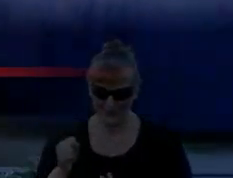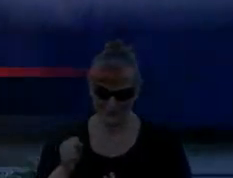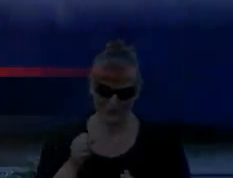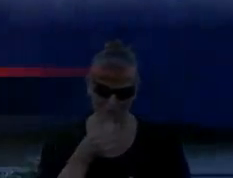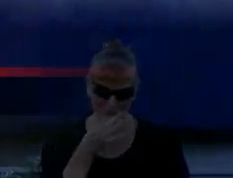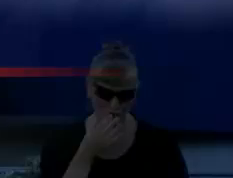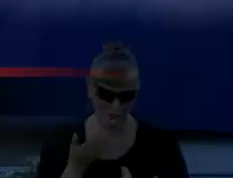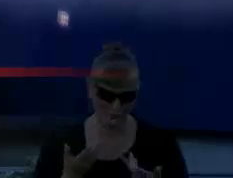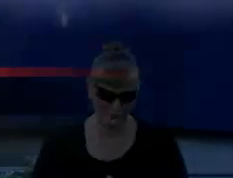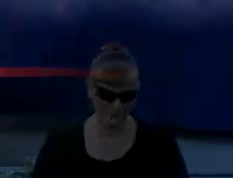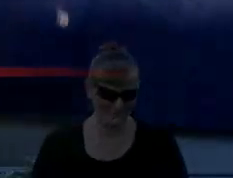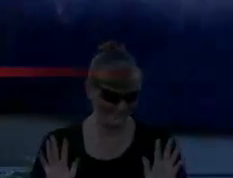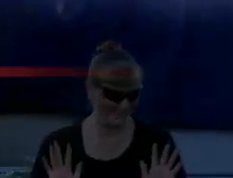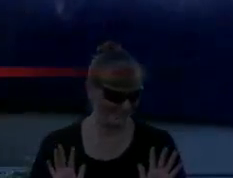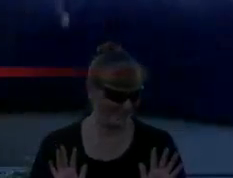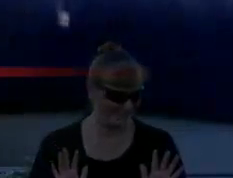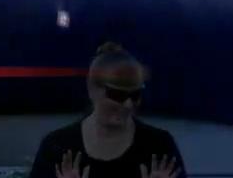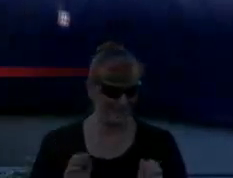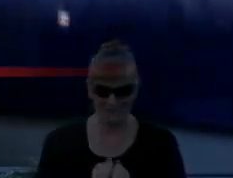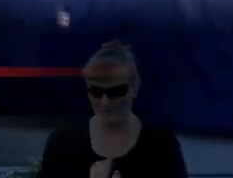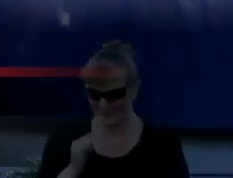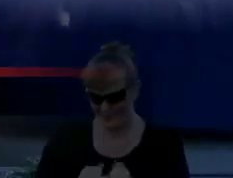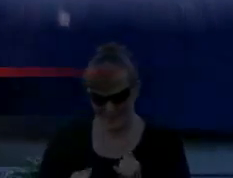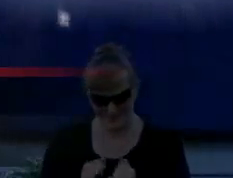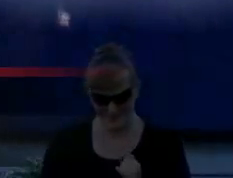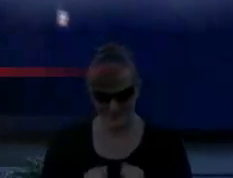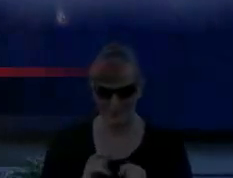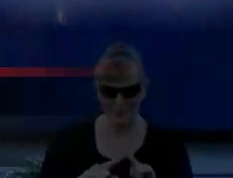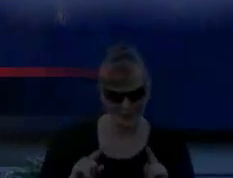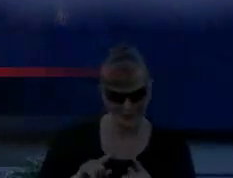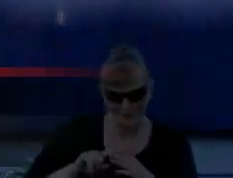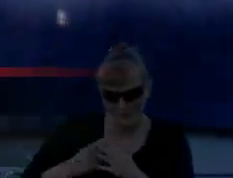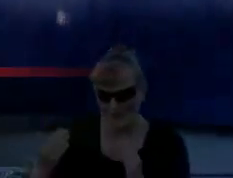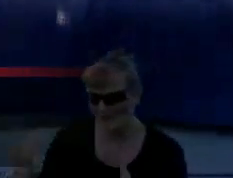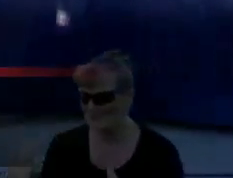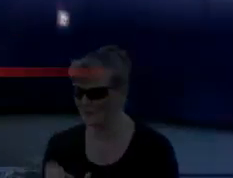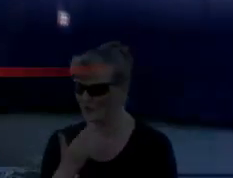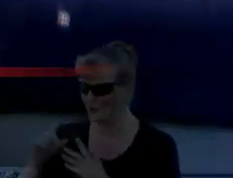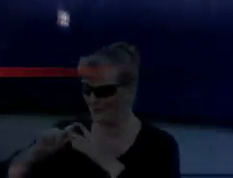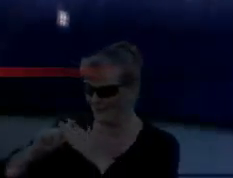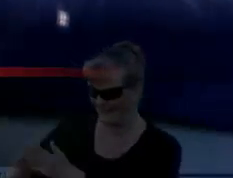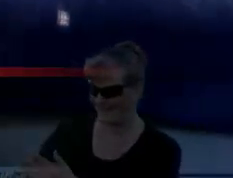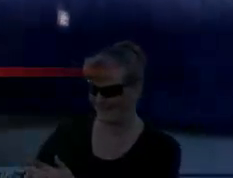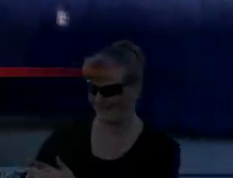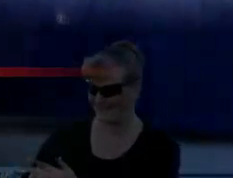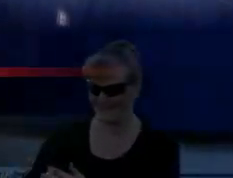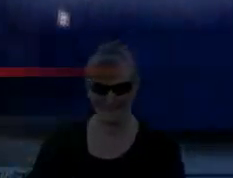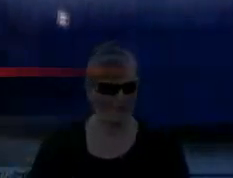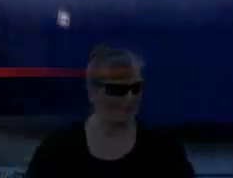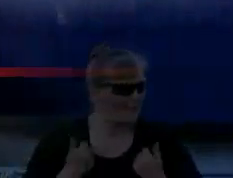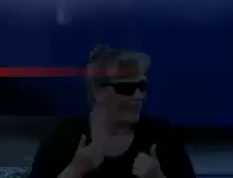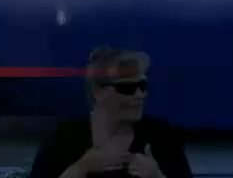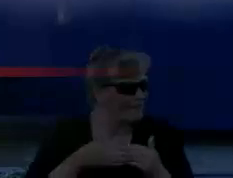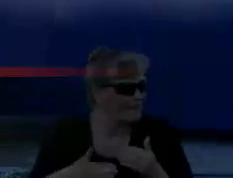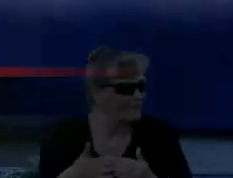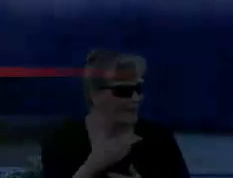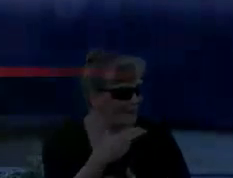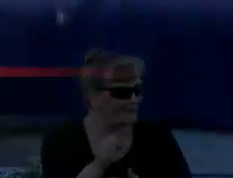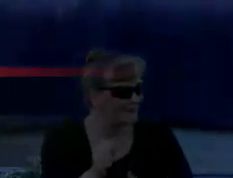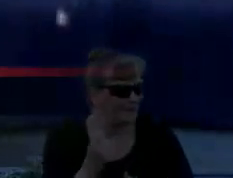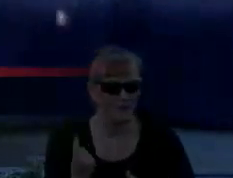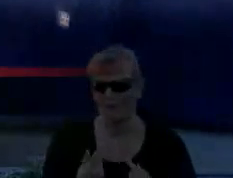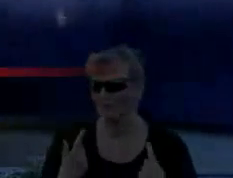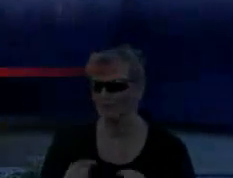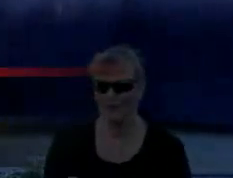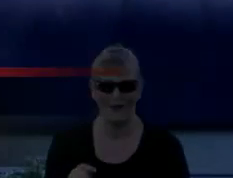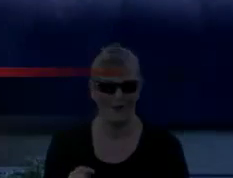it is important to acknowledge that with each ending lies a new, amazing beginning. Wherever life after high school takes you, remember to always strive